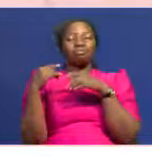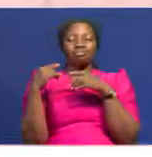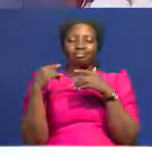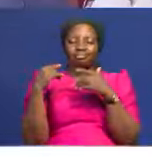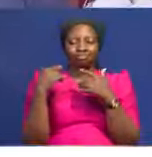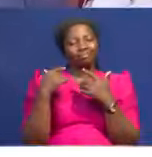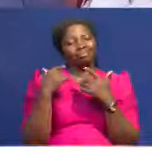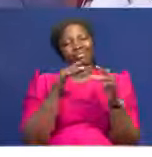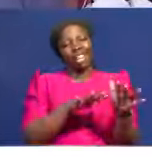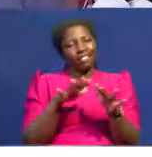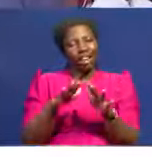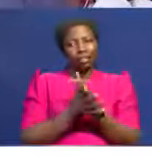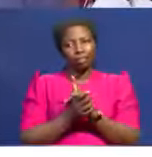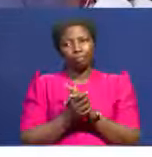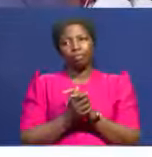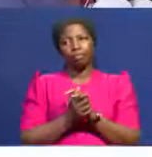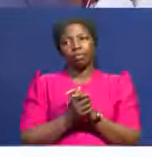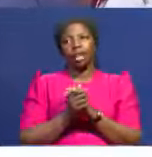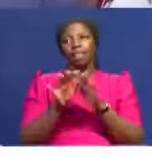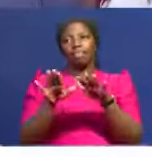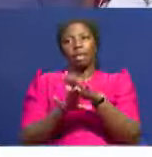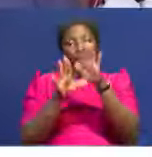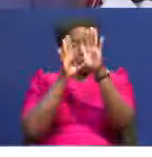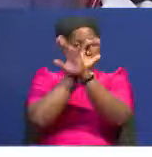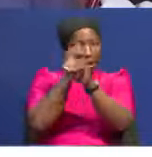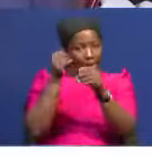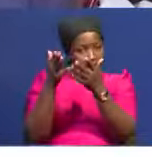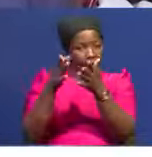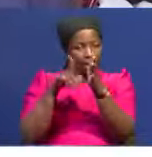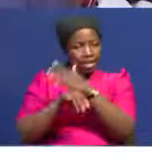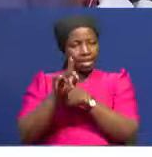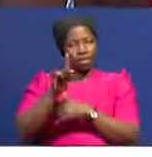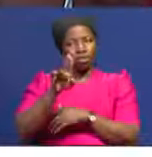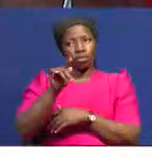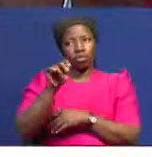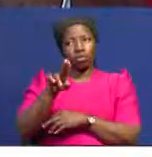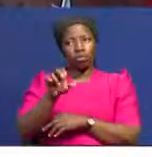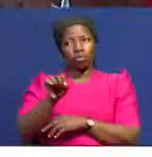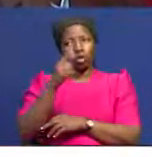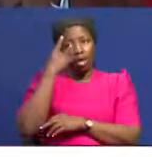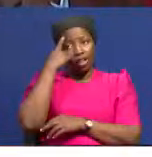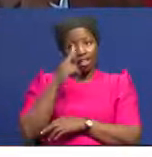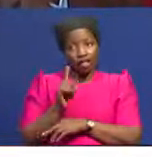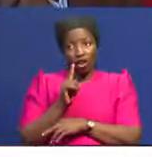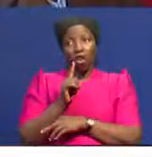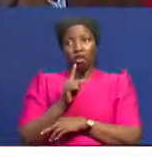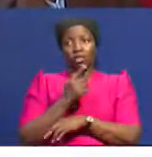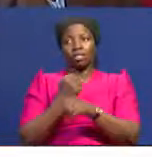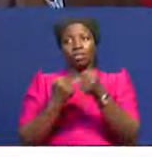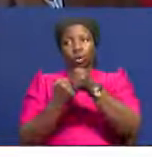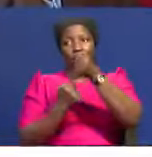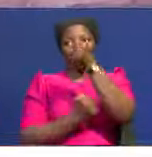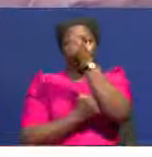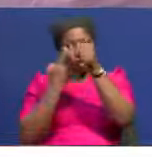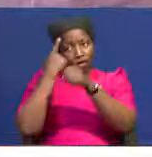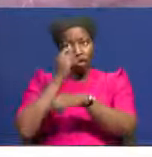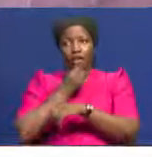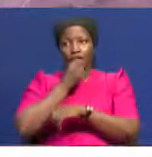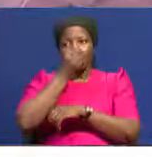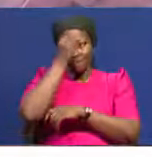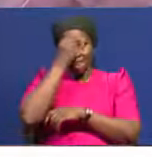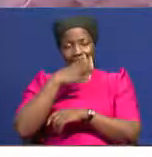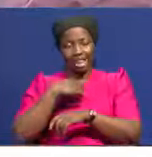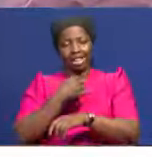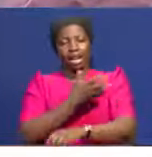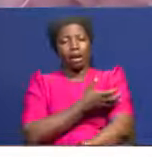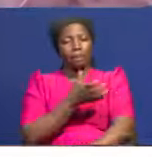nini? The deputy president was in Kutus for the Scholarship for Orphans and Empowerment Program, dubbed Tupange